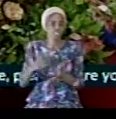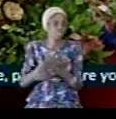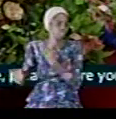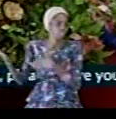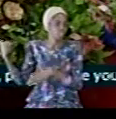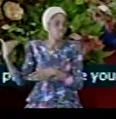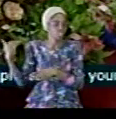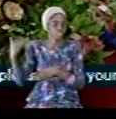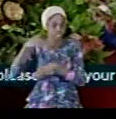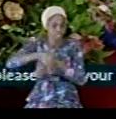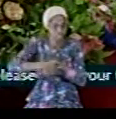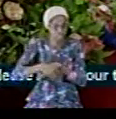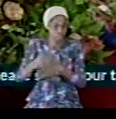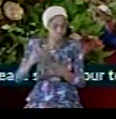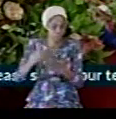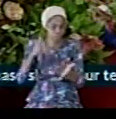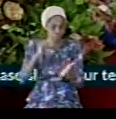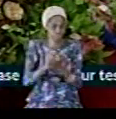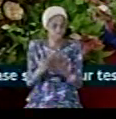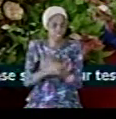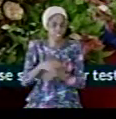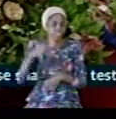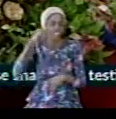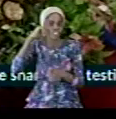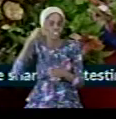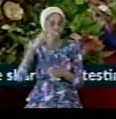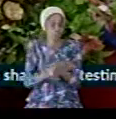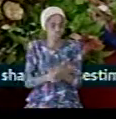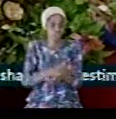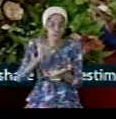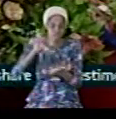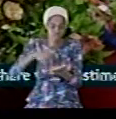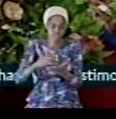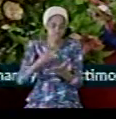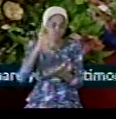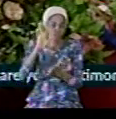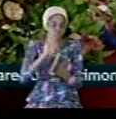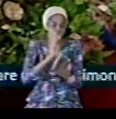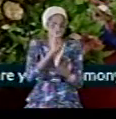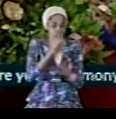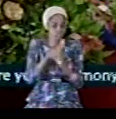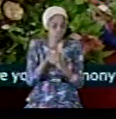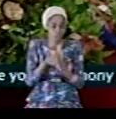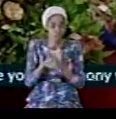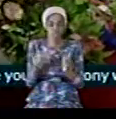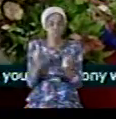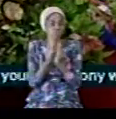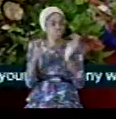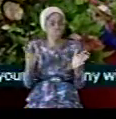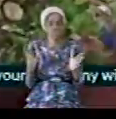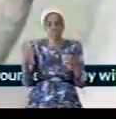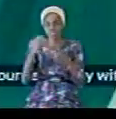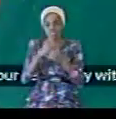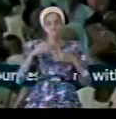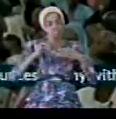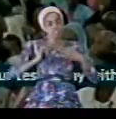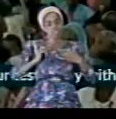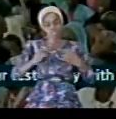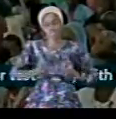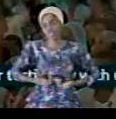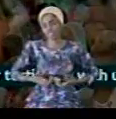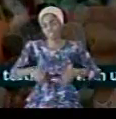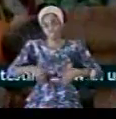not tired. And she just didn't understand. God is greater than man. Praise the Lord.